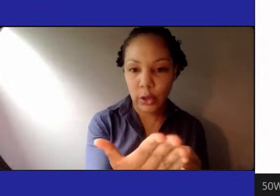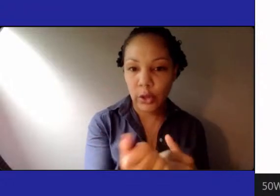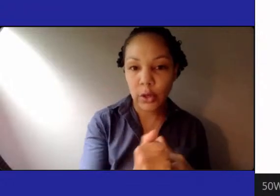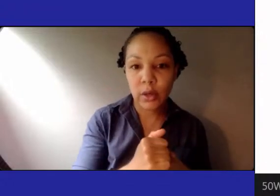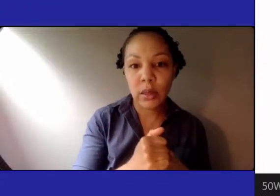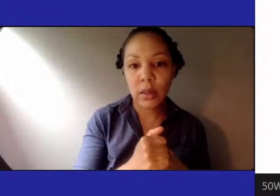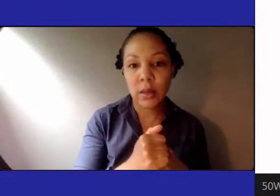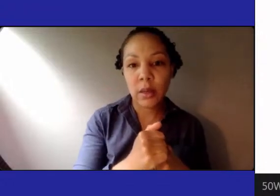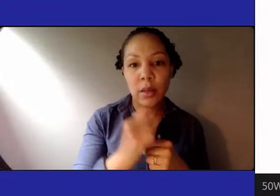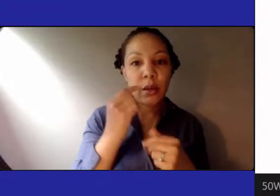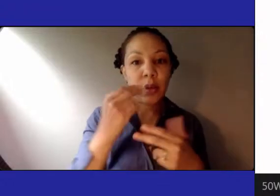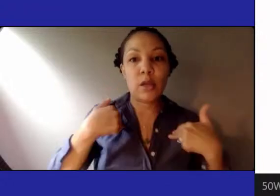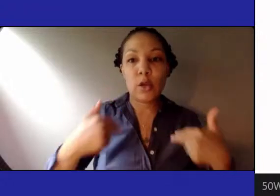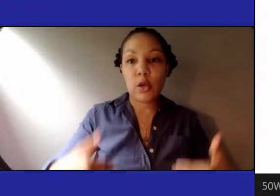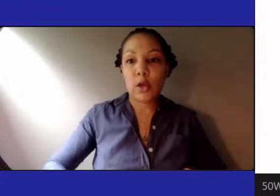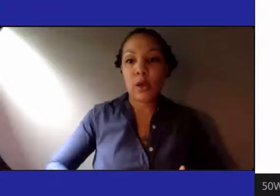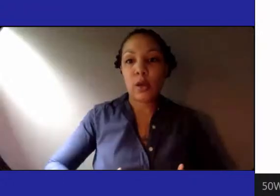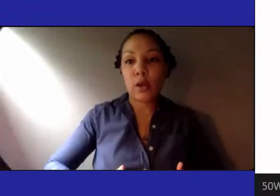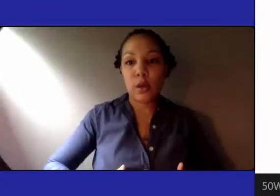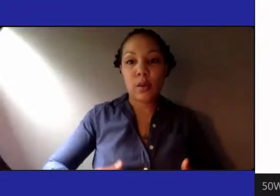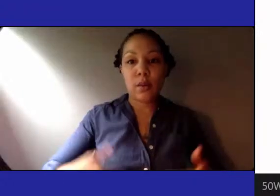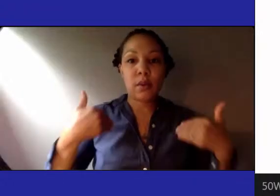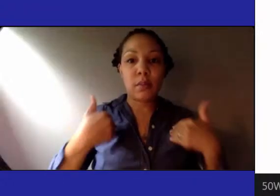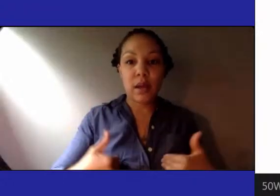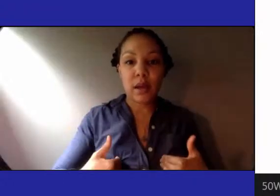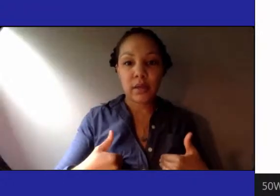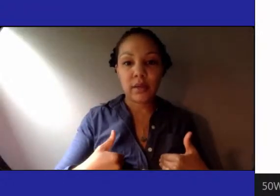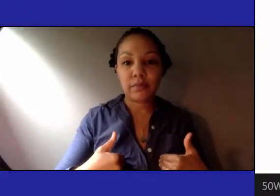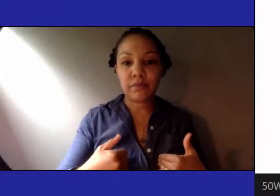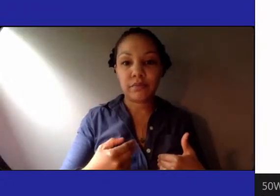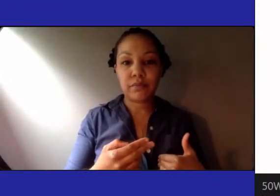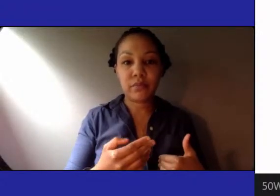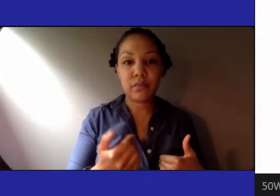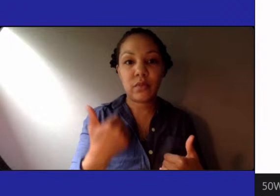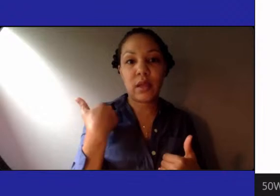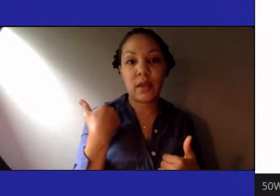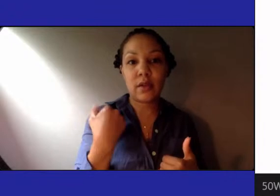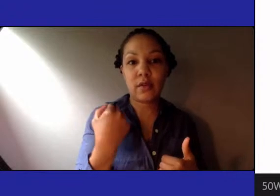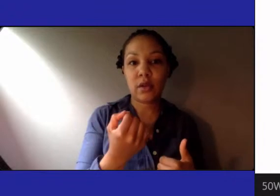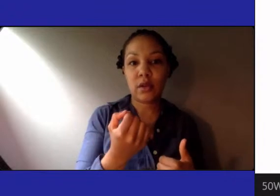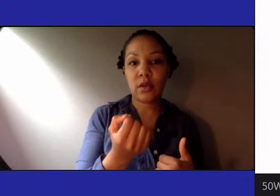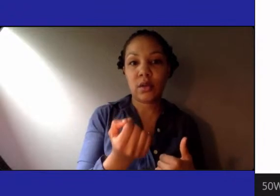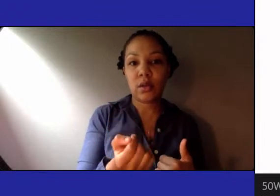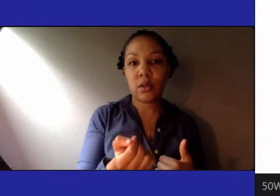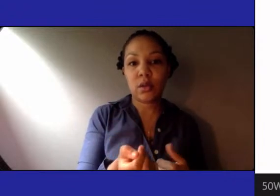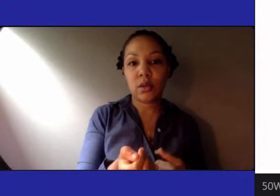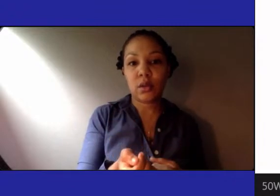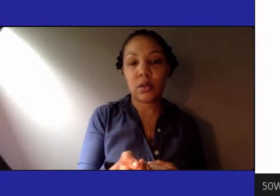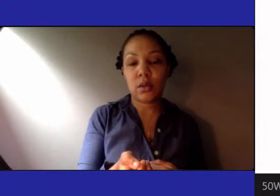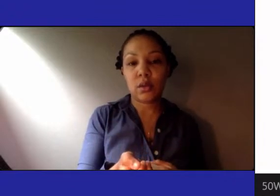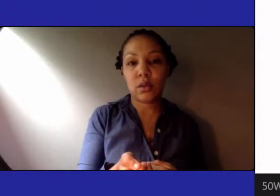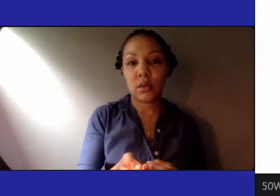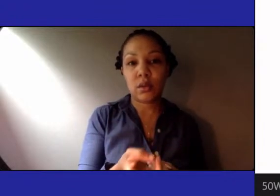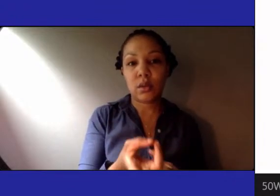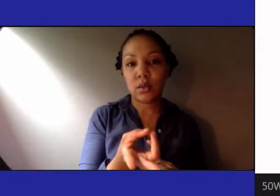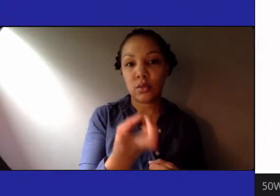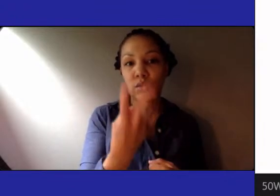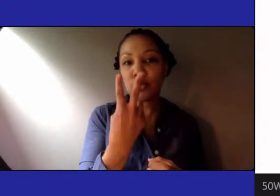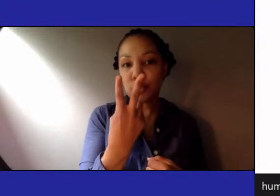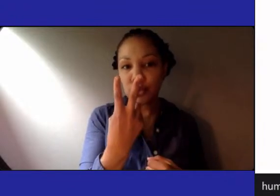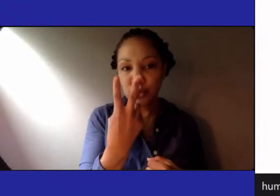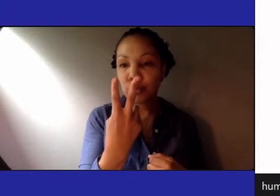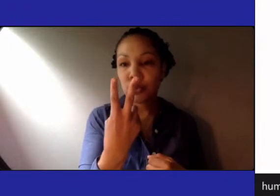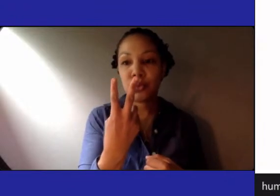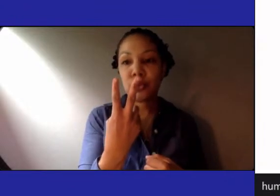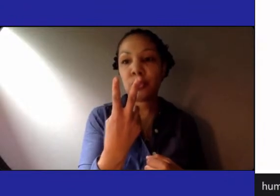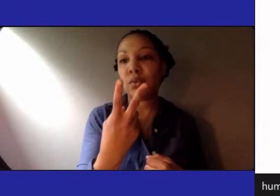two sides, right? And so, and not 100%, but generally, two kidneys, two lungs,